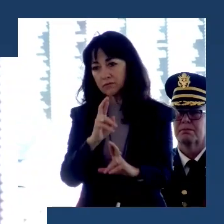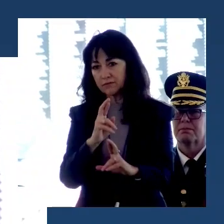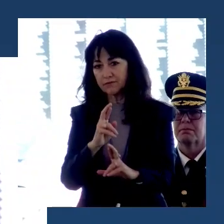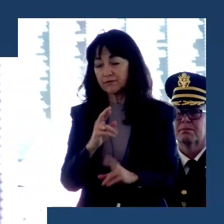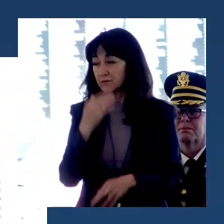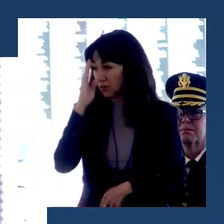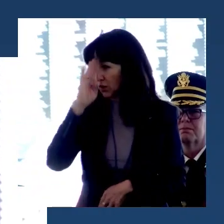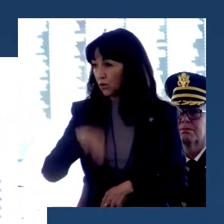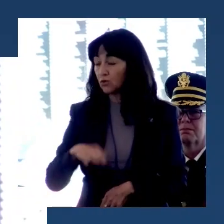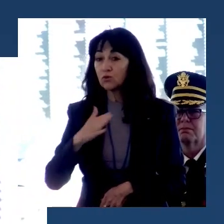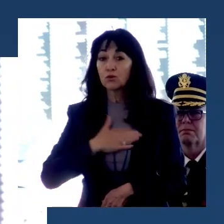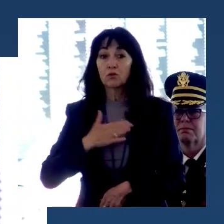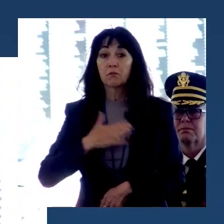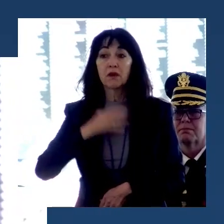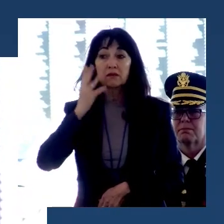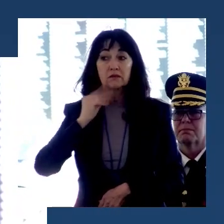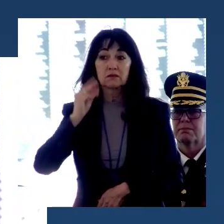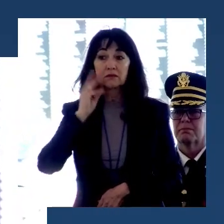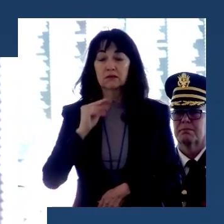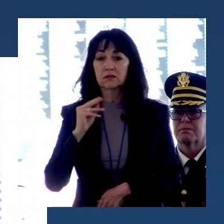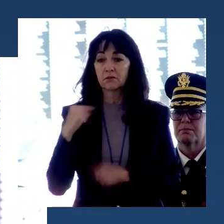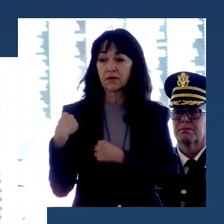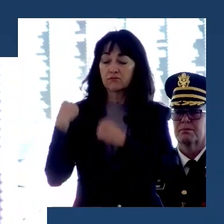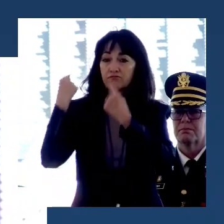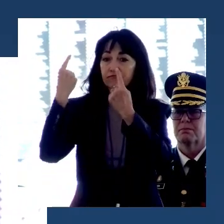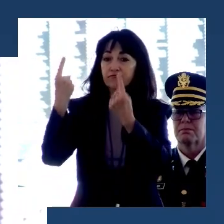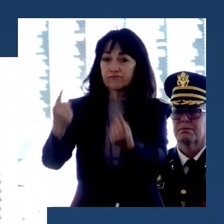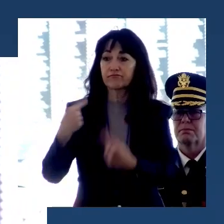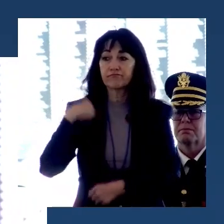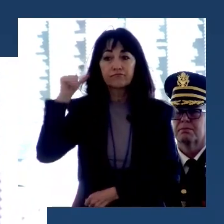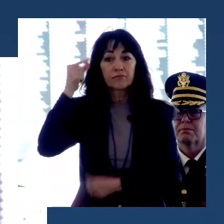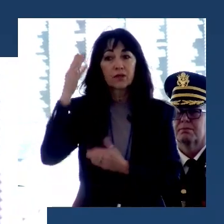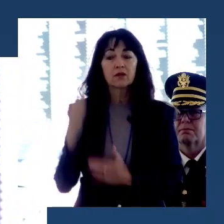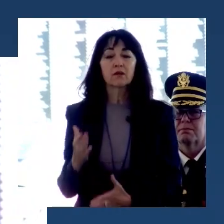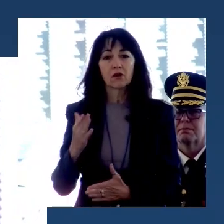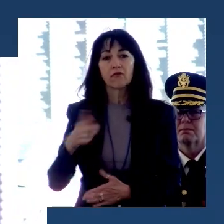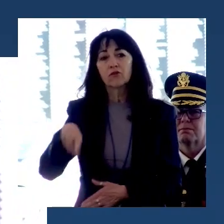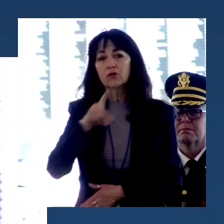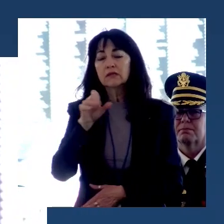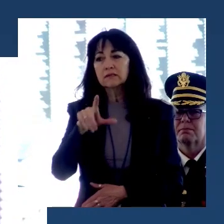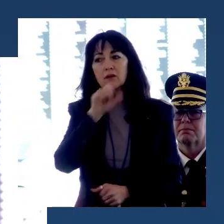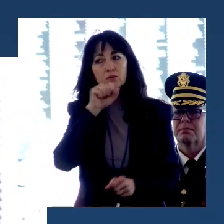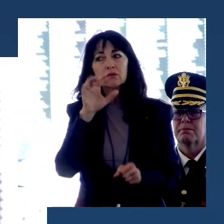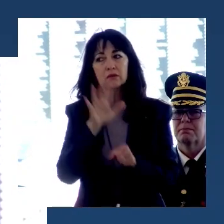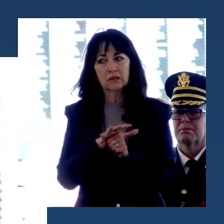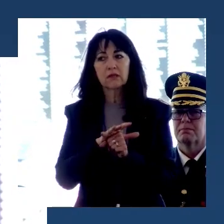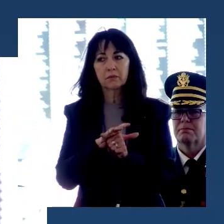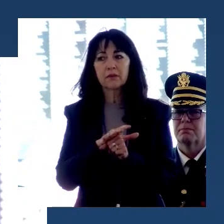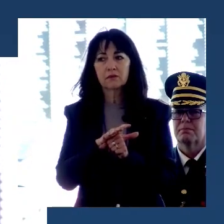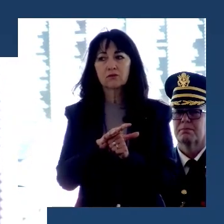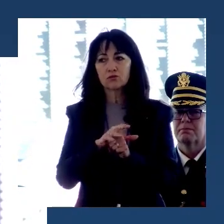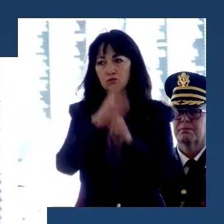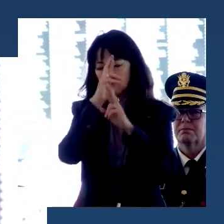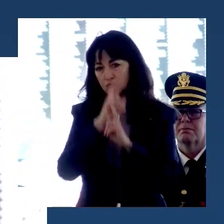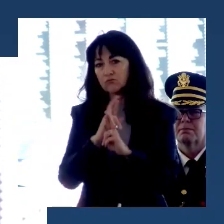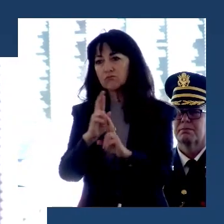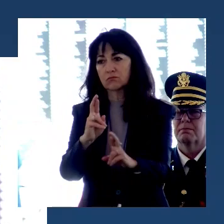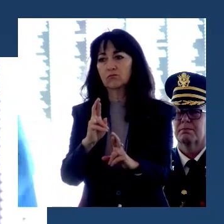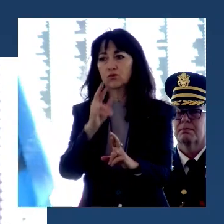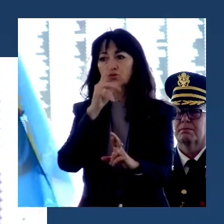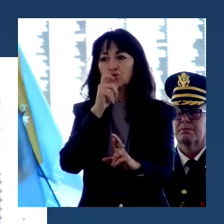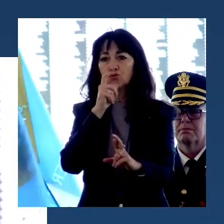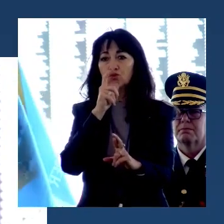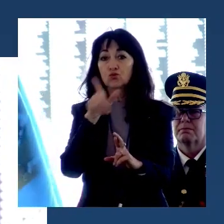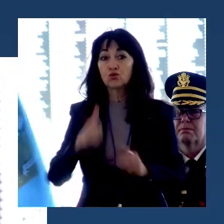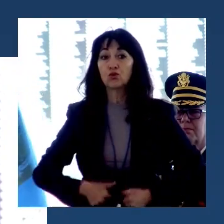that Delawareans are committed to remembering and honoring our neighbors whose lives were cut short. You